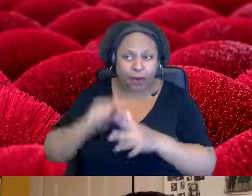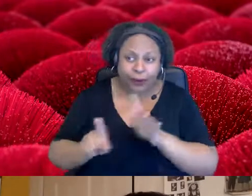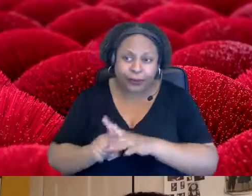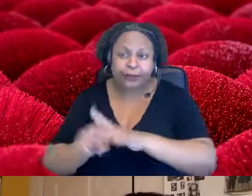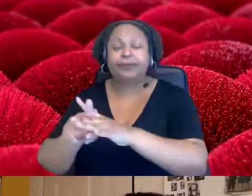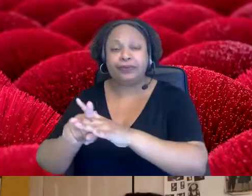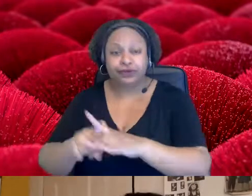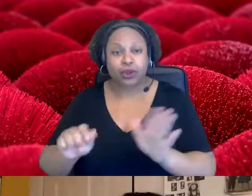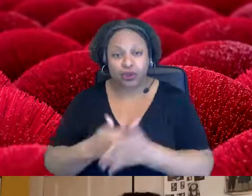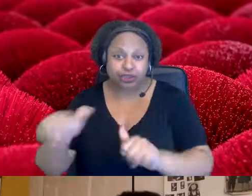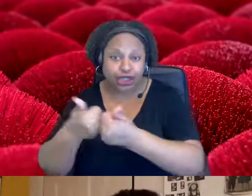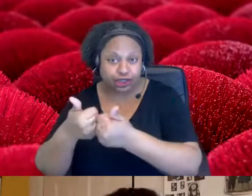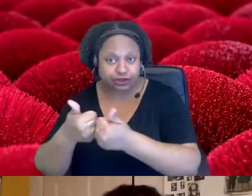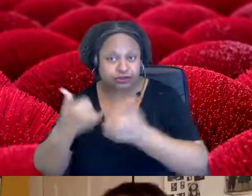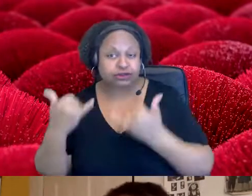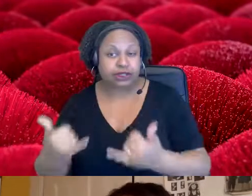resurfacing patterns.